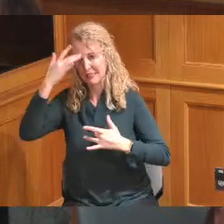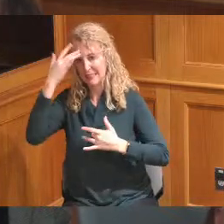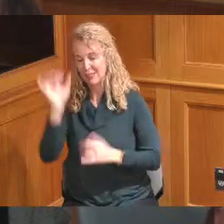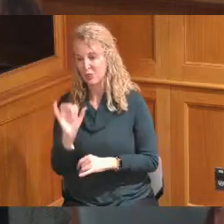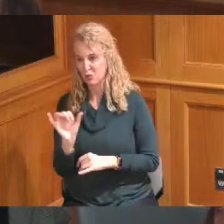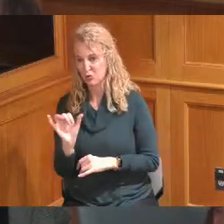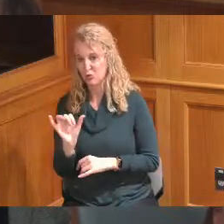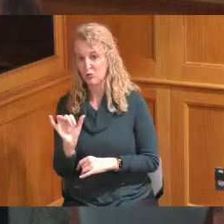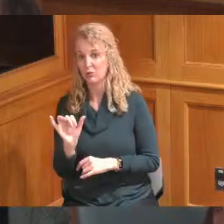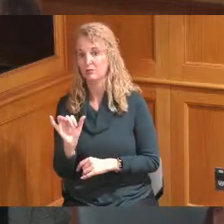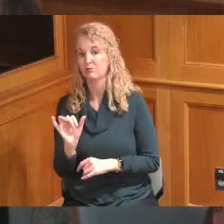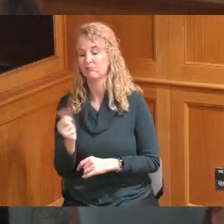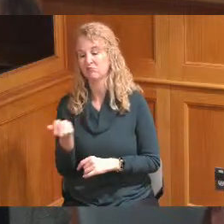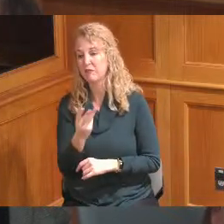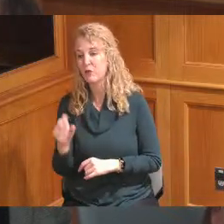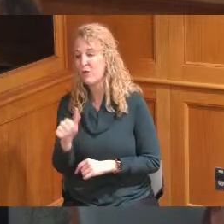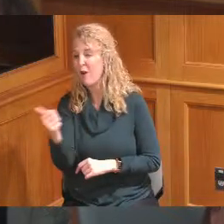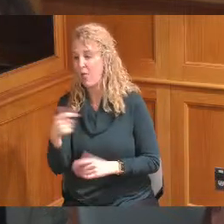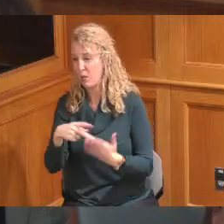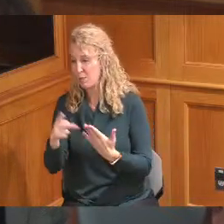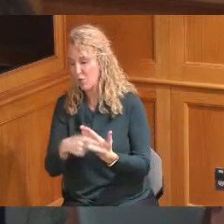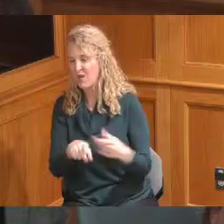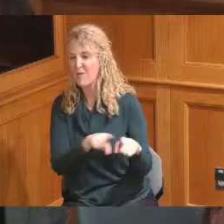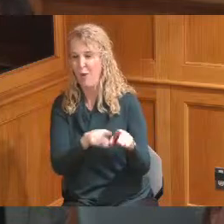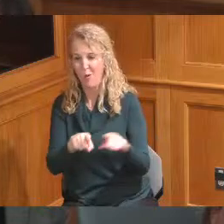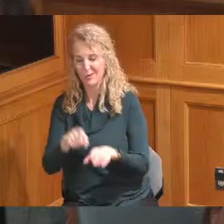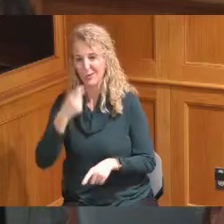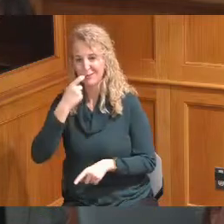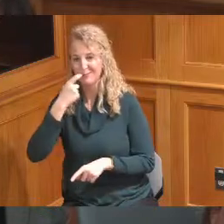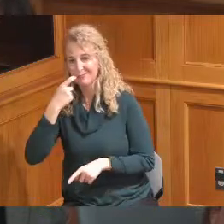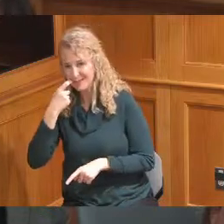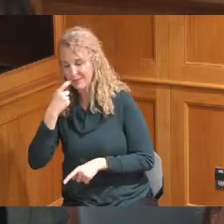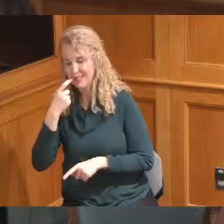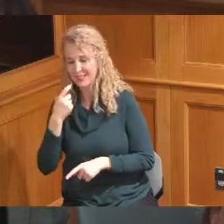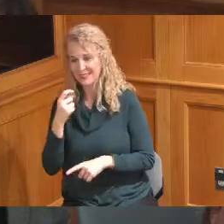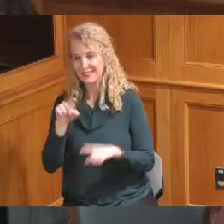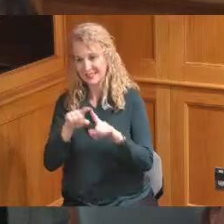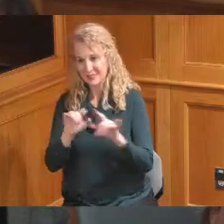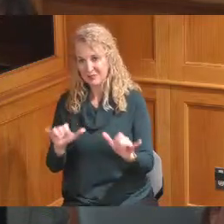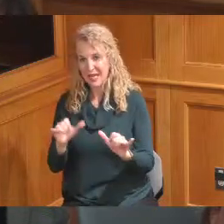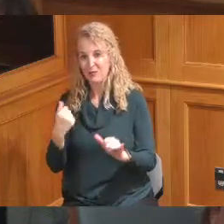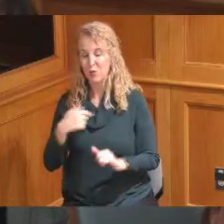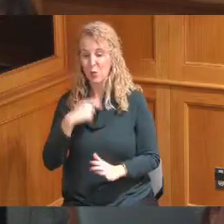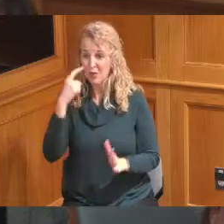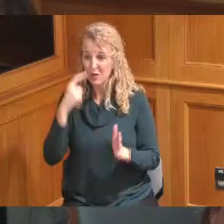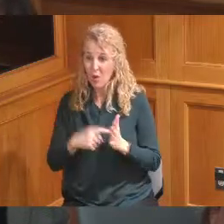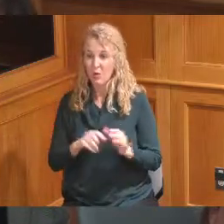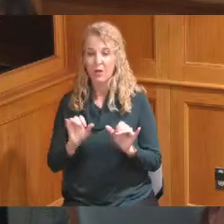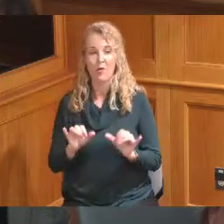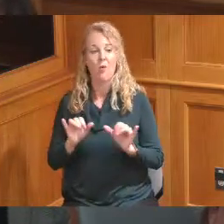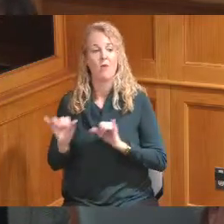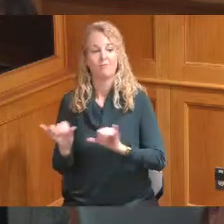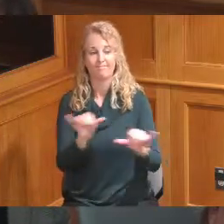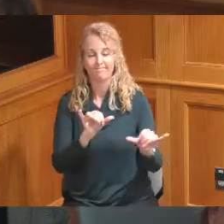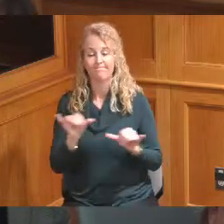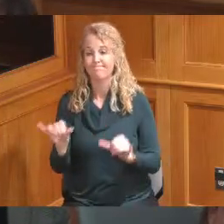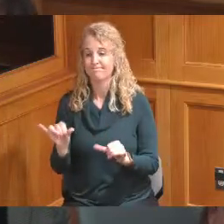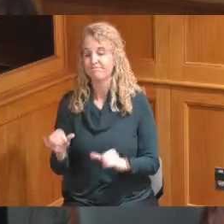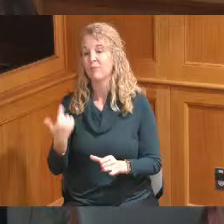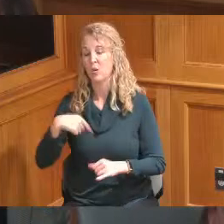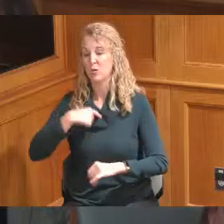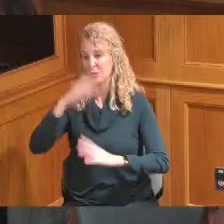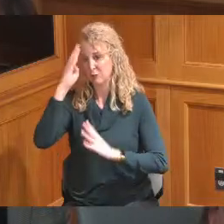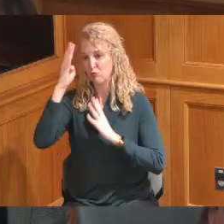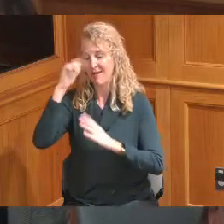people in several of our other employment programs, and so people across all of our employment programs are experiencing this, and so this is why we